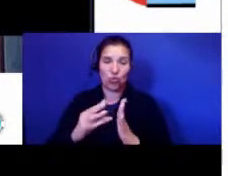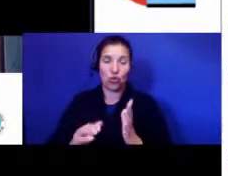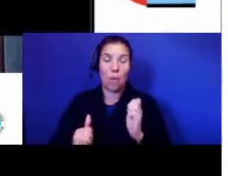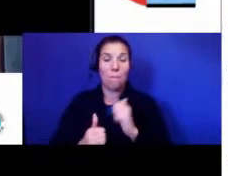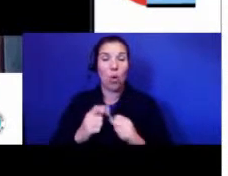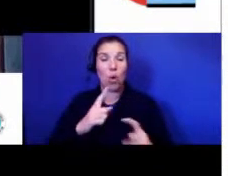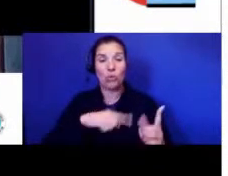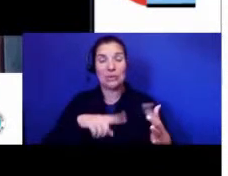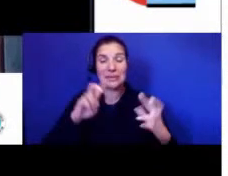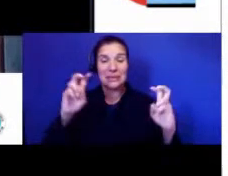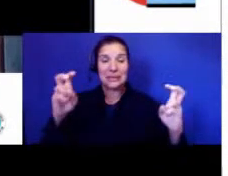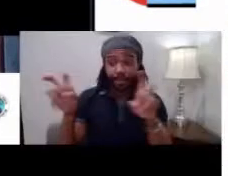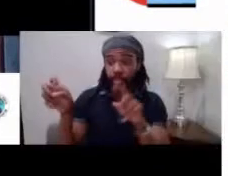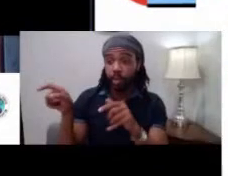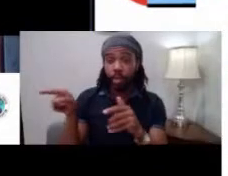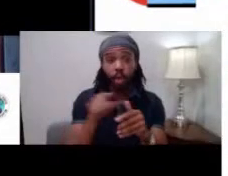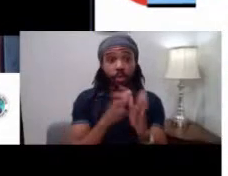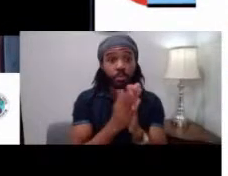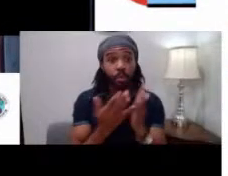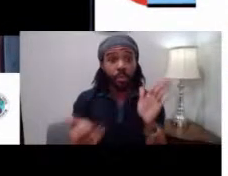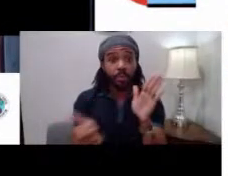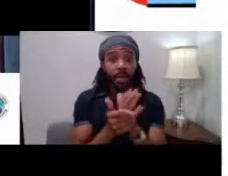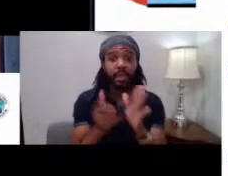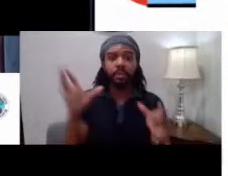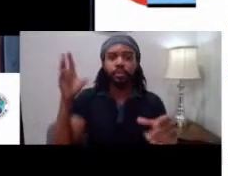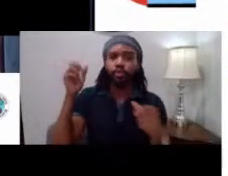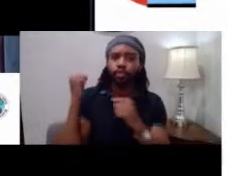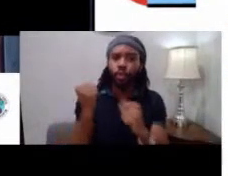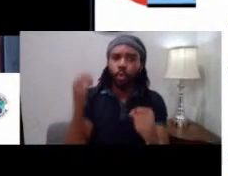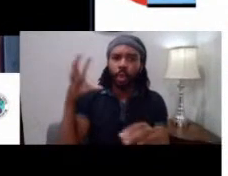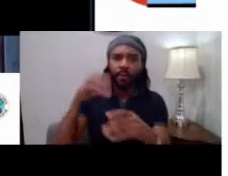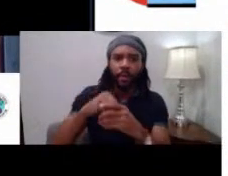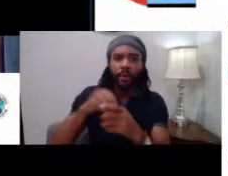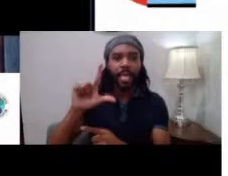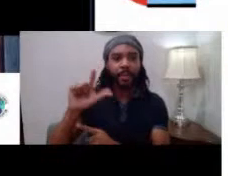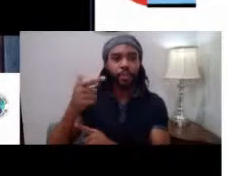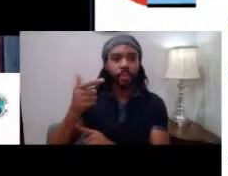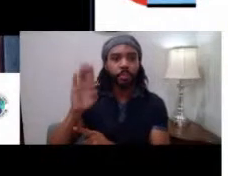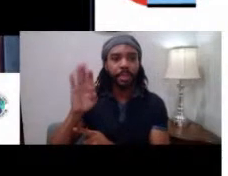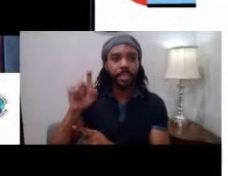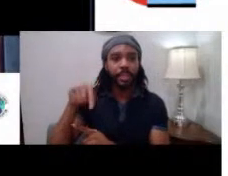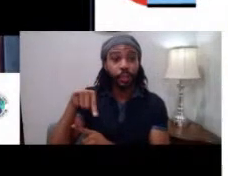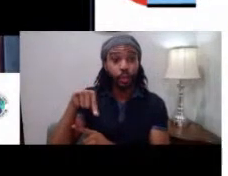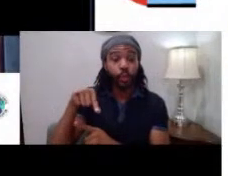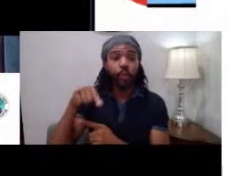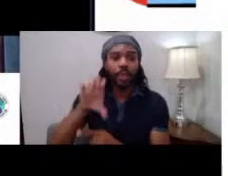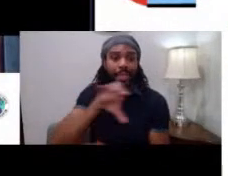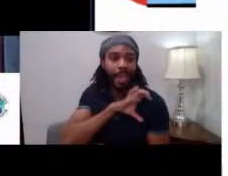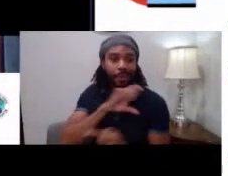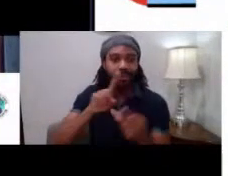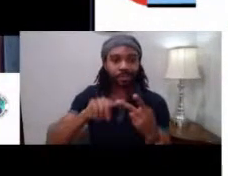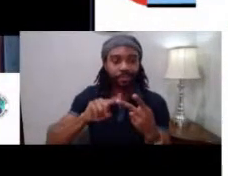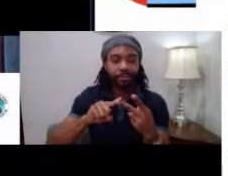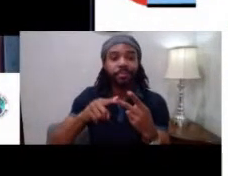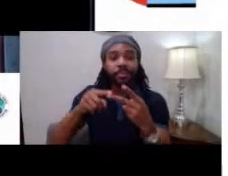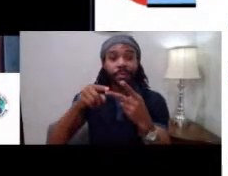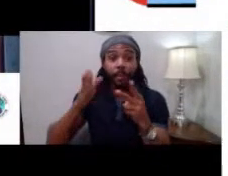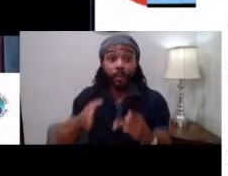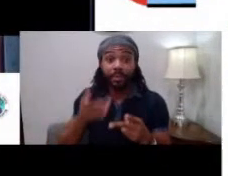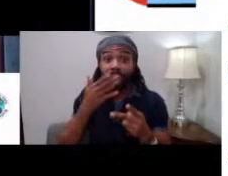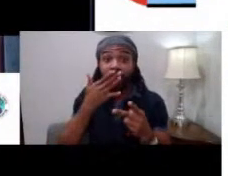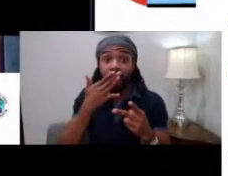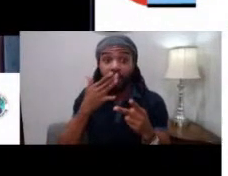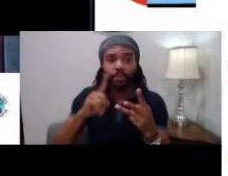banned books are those that include prominent LGBTQ characters or characters of color, address topics involving race and racism